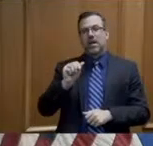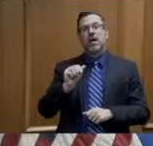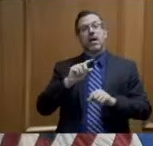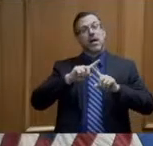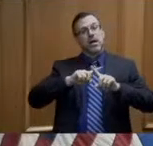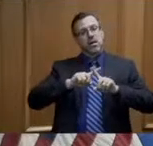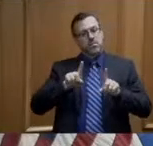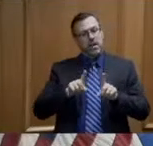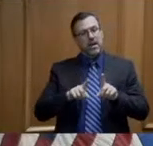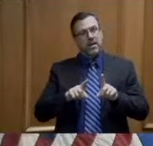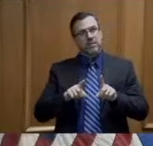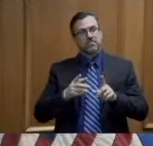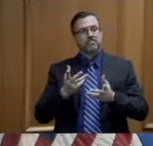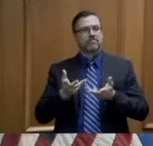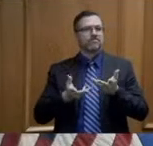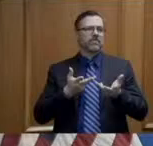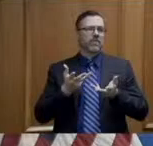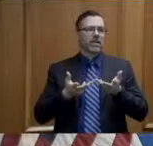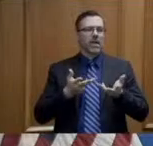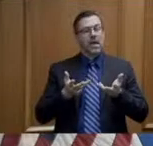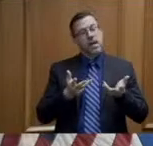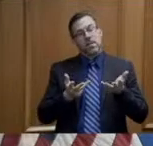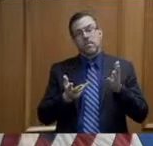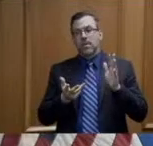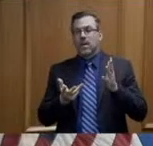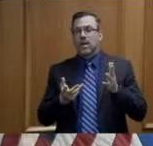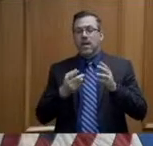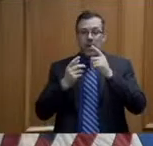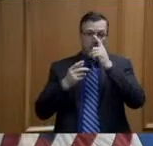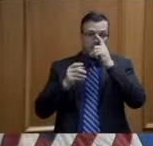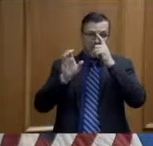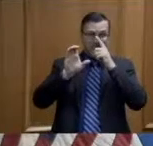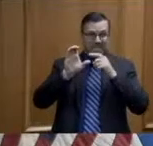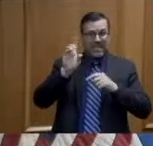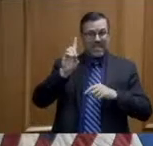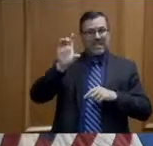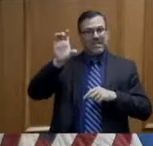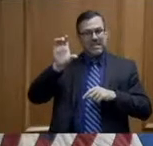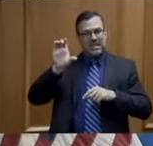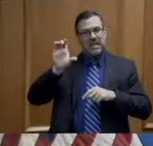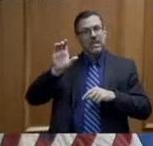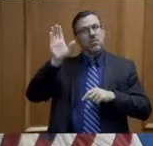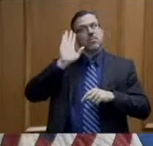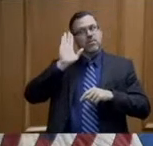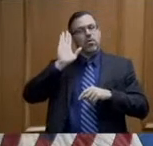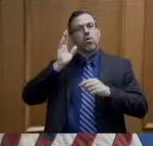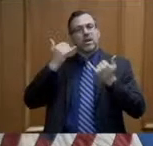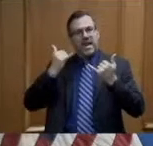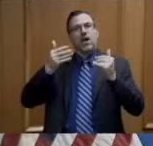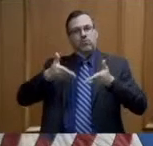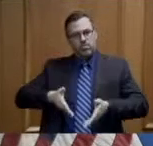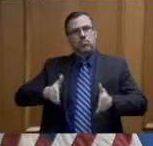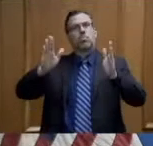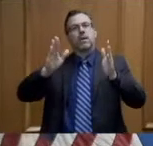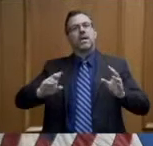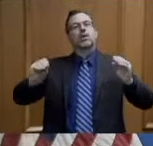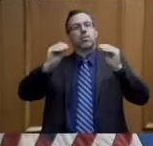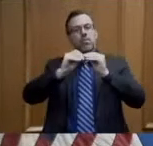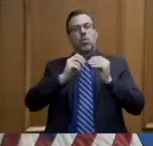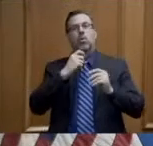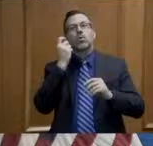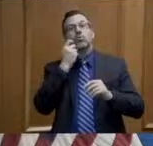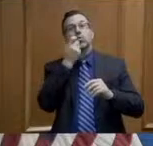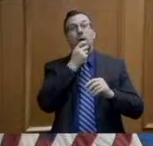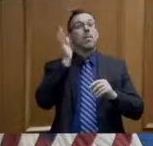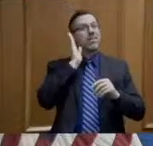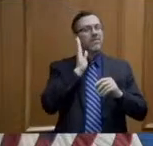what is allowable per CDC standards. So they've expanded the list of the kinds of swabs that you can use